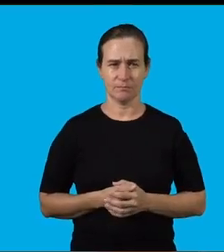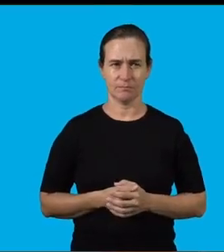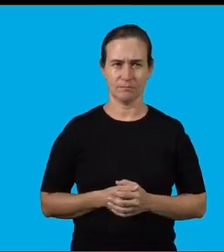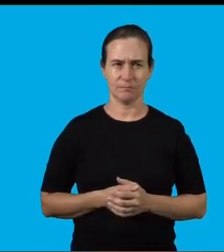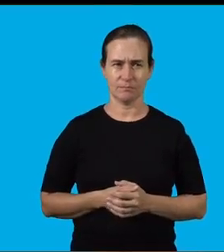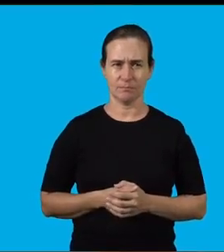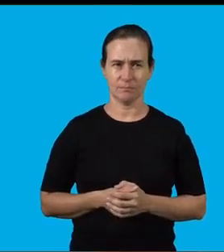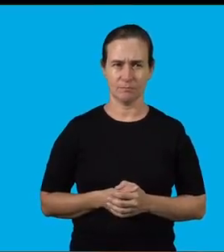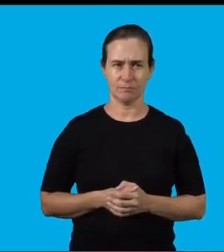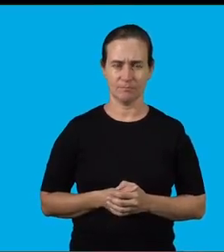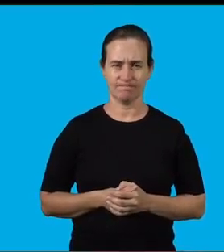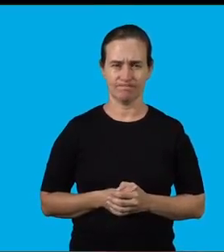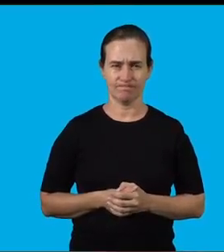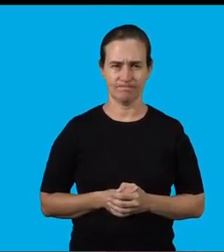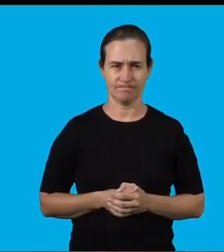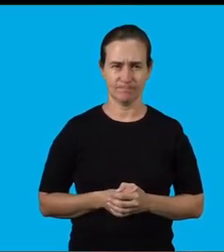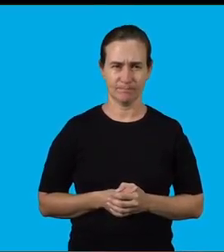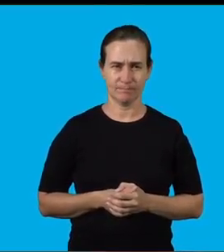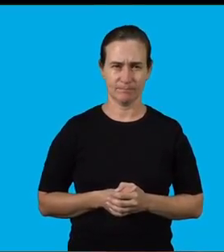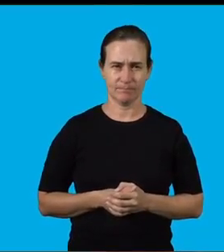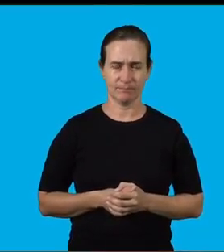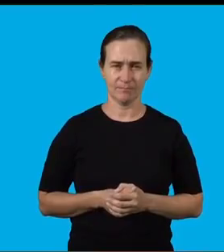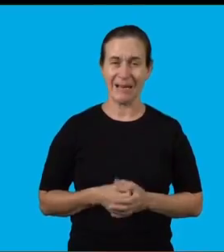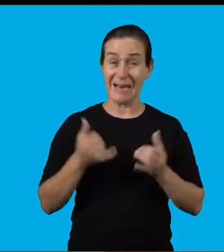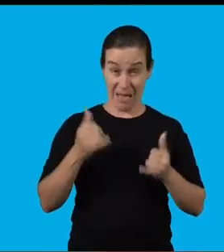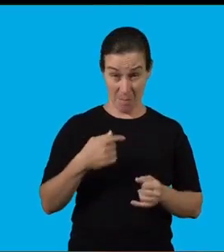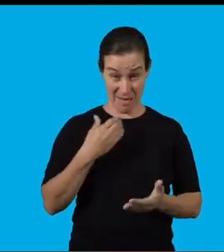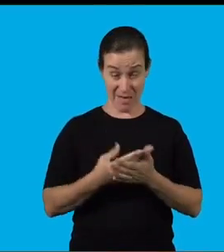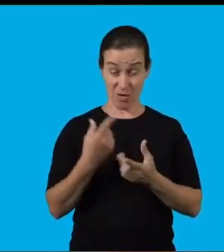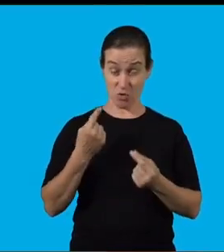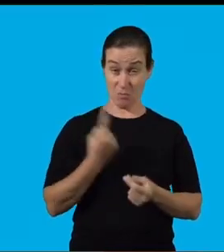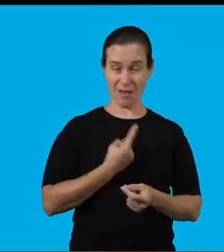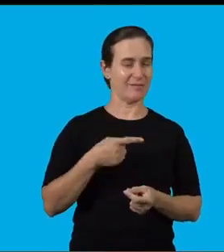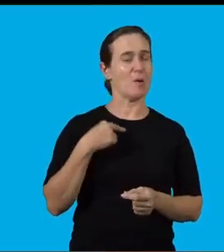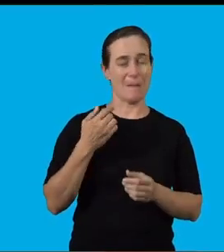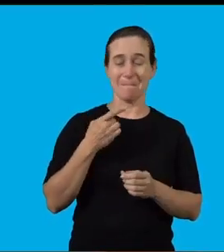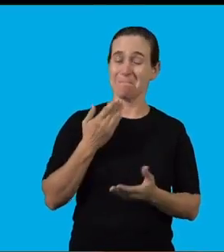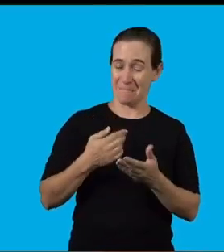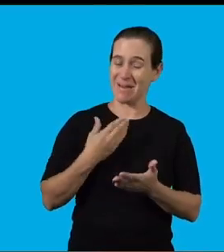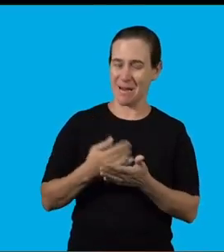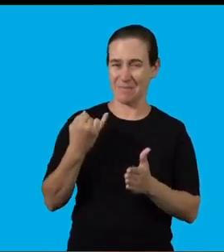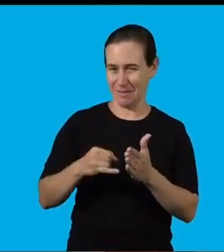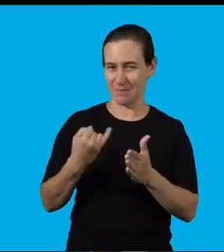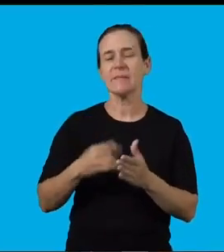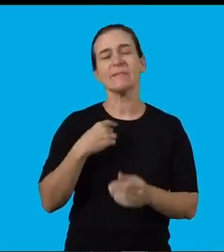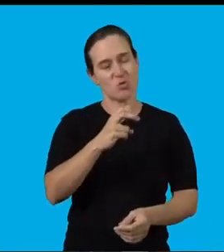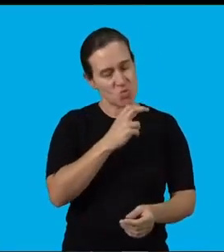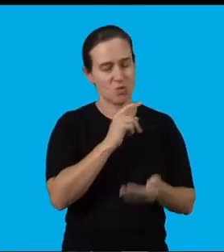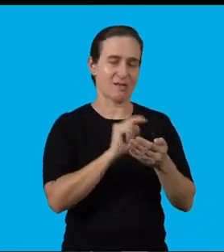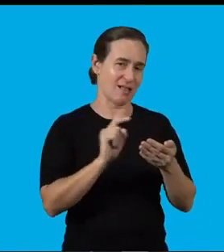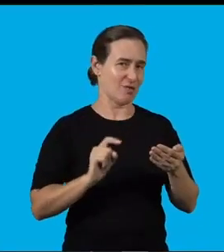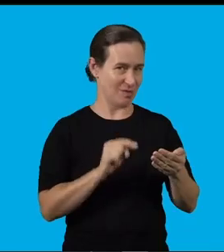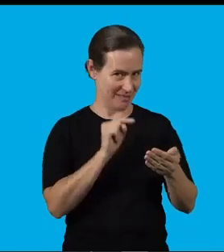and there's no way you want a chance doing that out manually. There's too much of room for error. So you really want to go to your